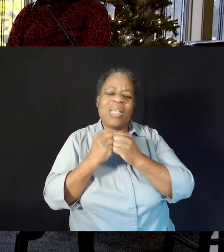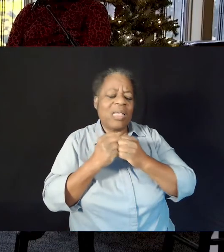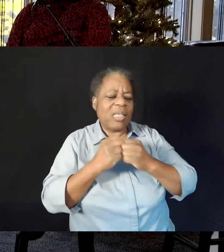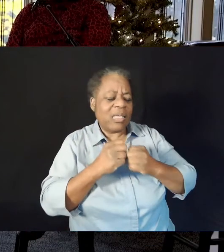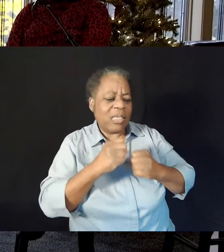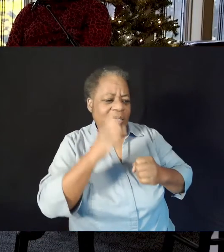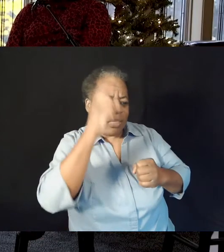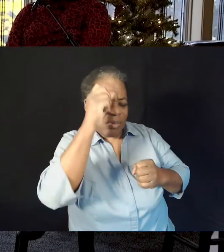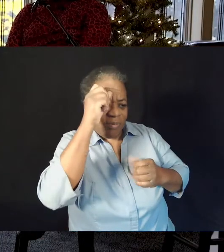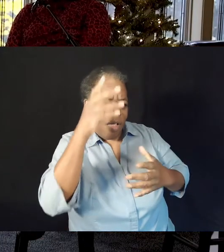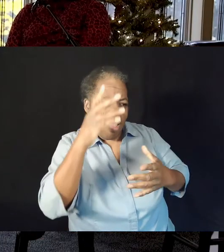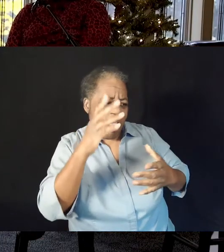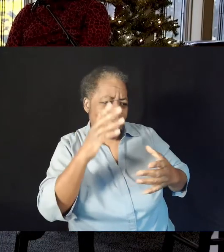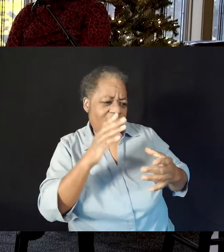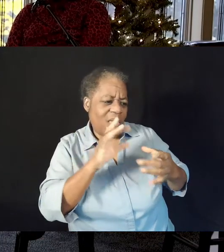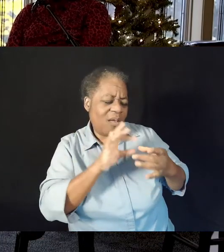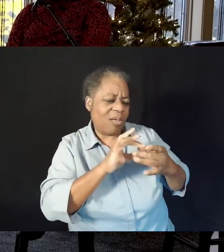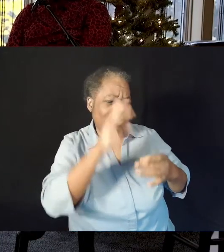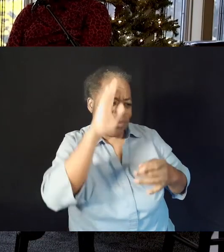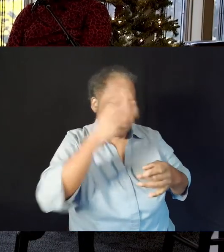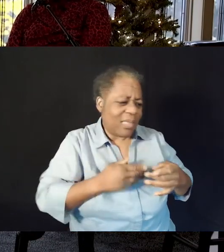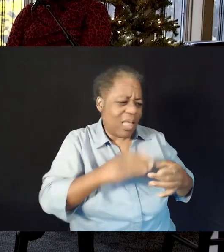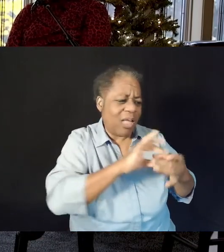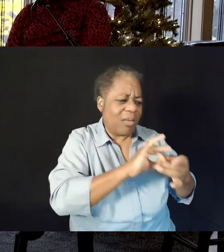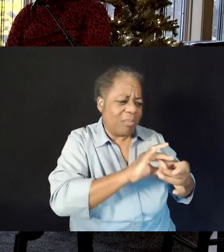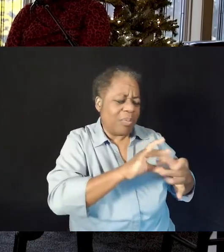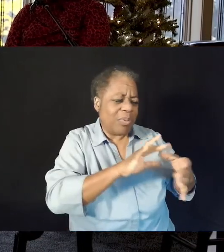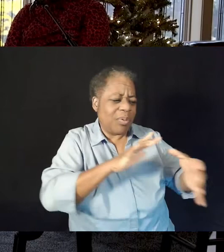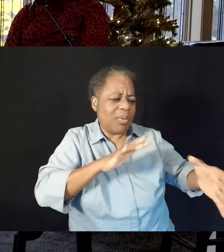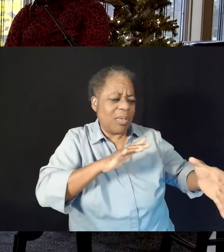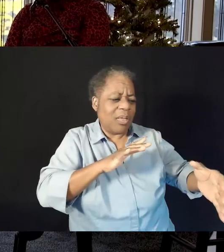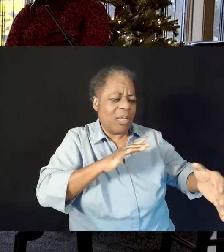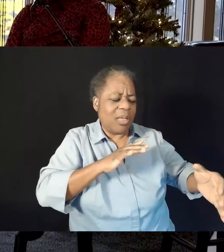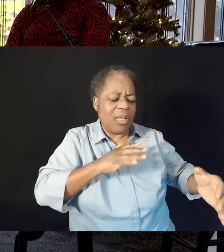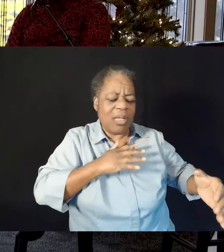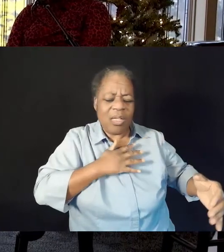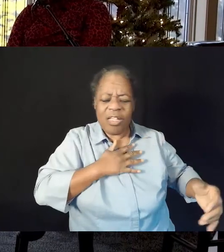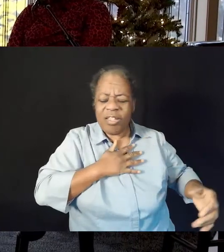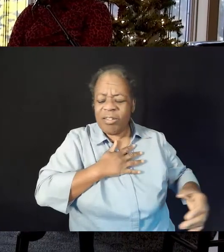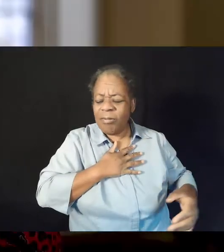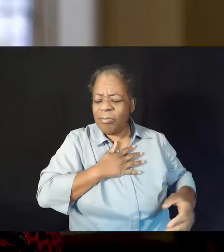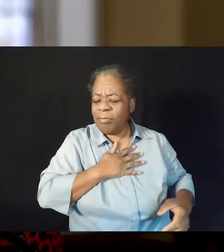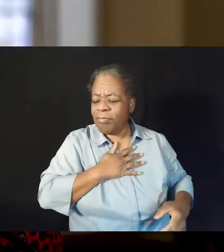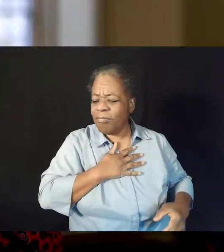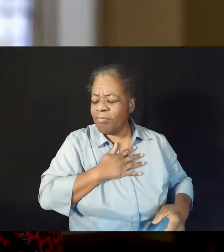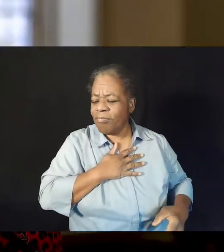loss, the Father turns His face away.